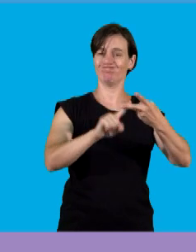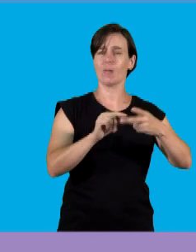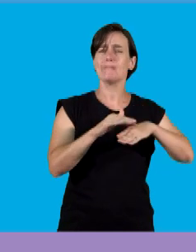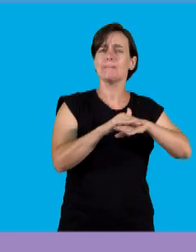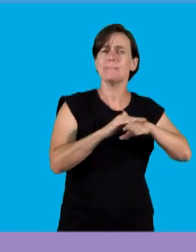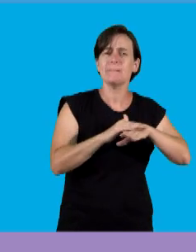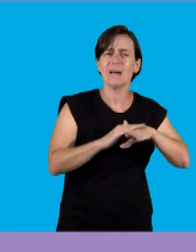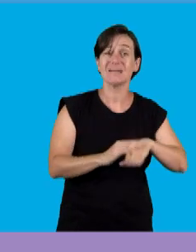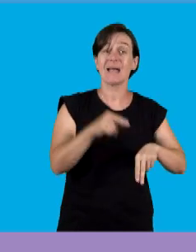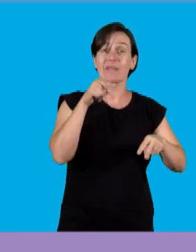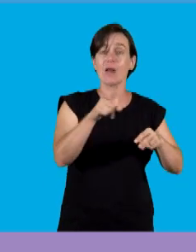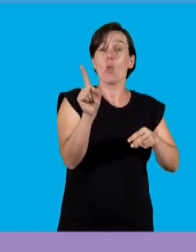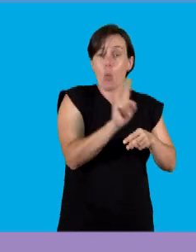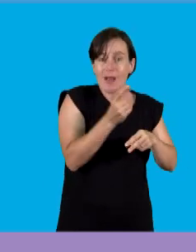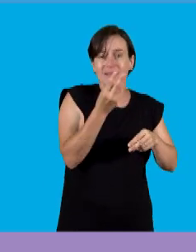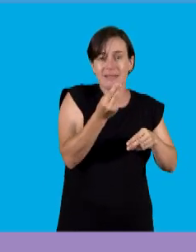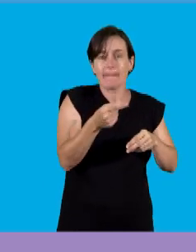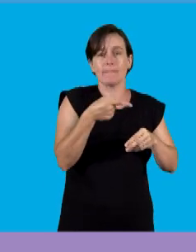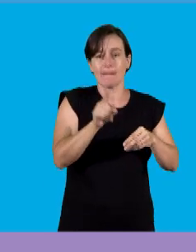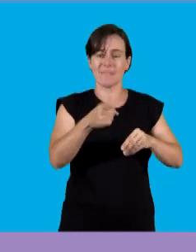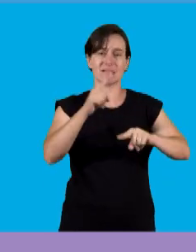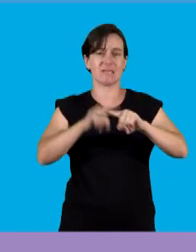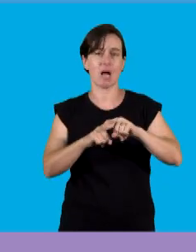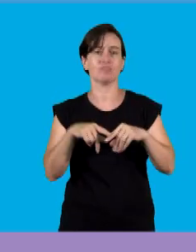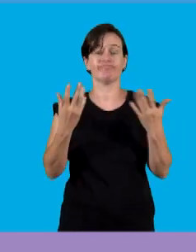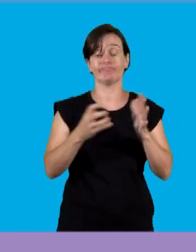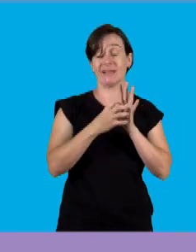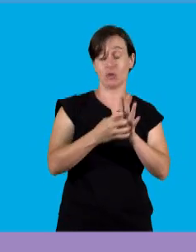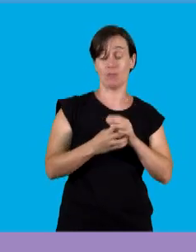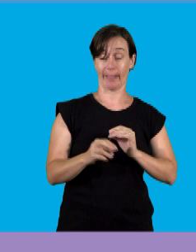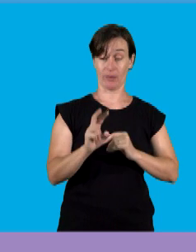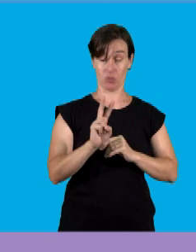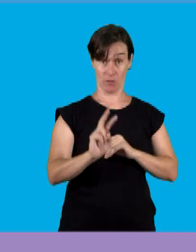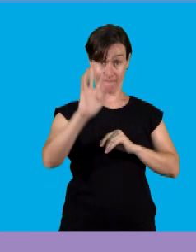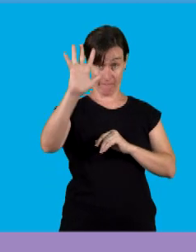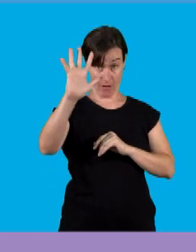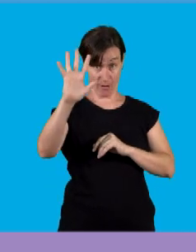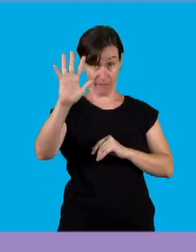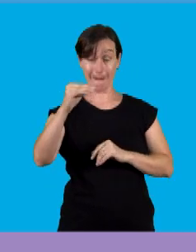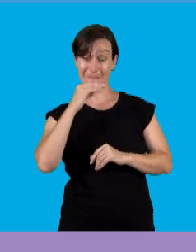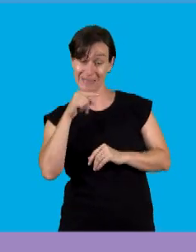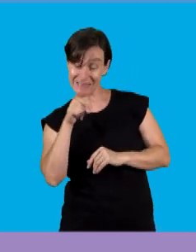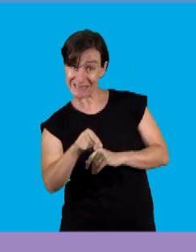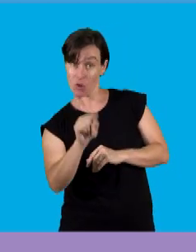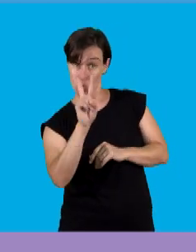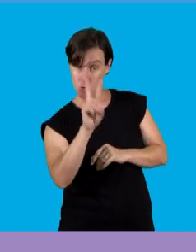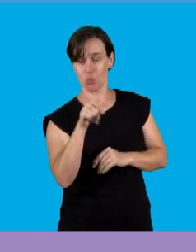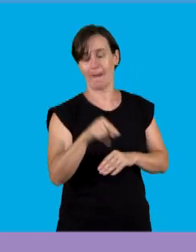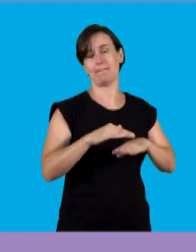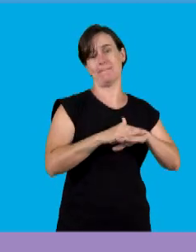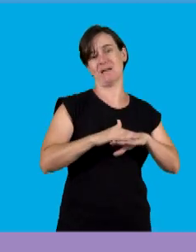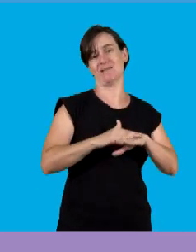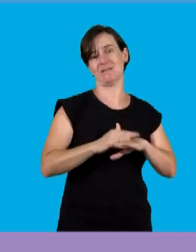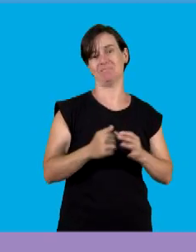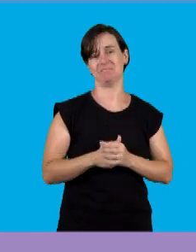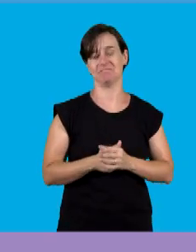being multiplied. So for example, with again our power of 2 exponent 5, then the 2 is